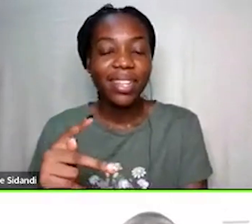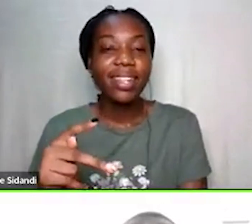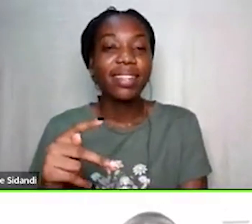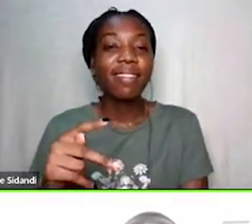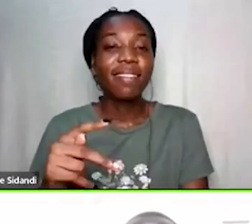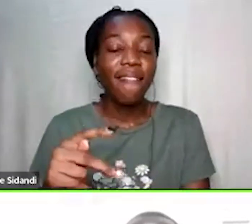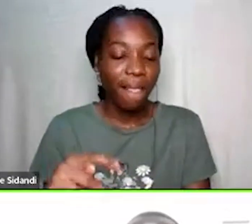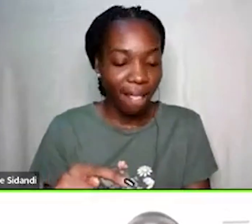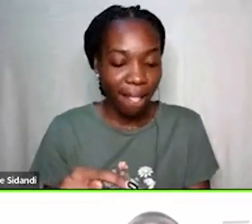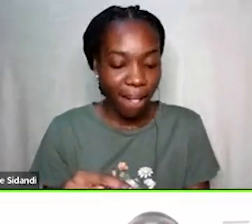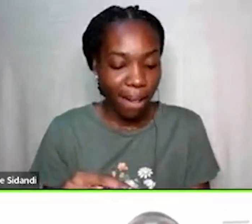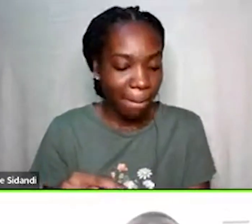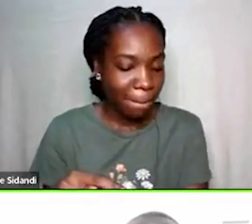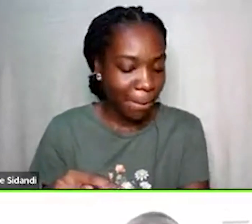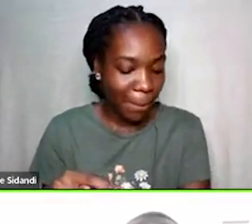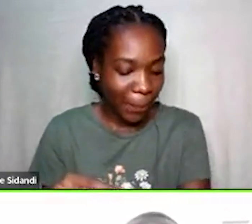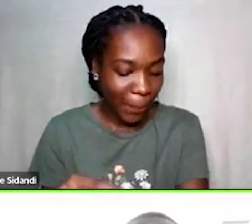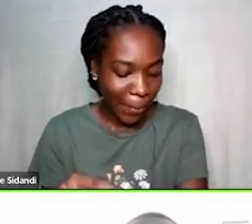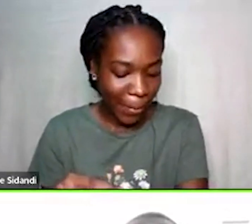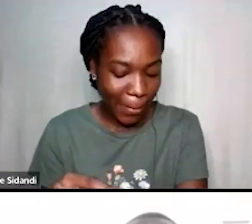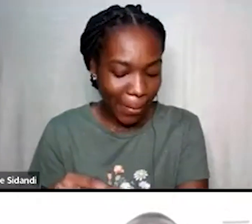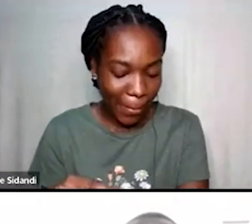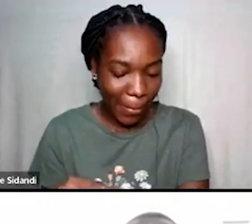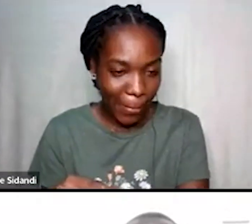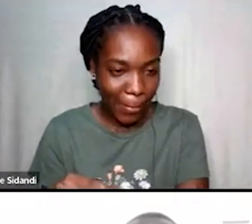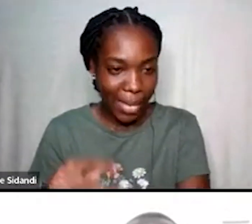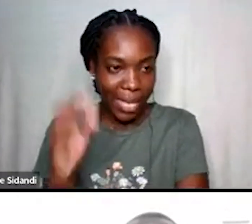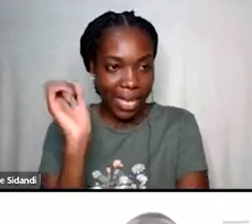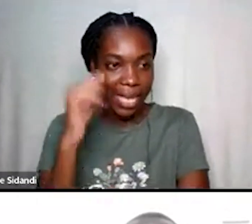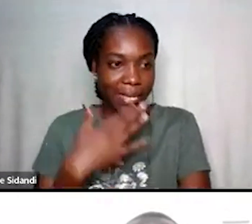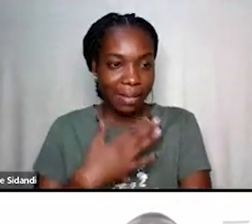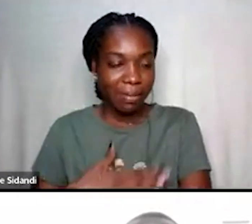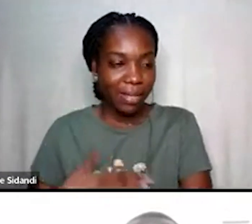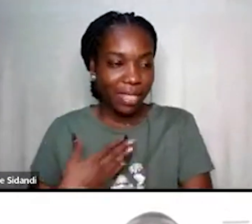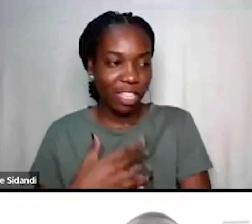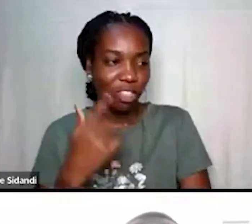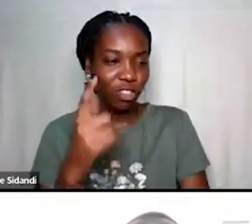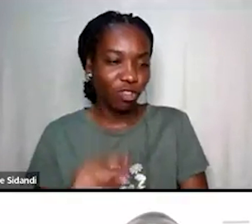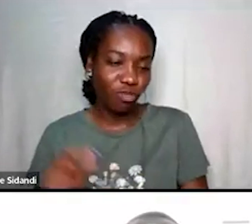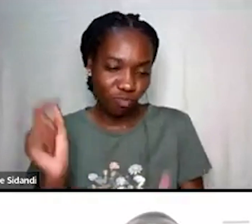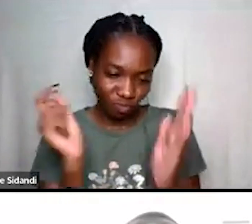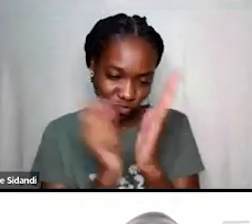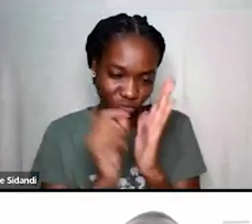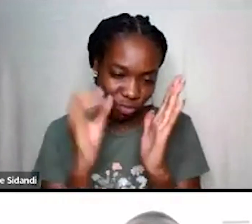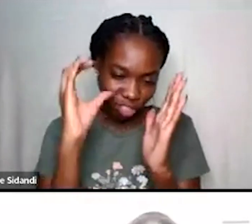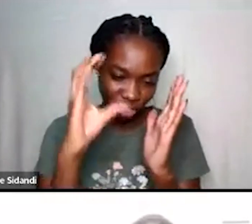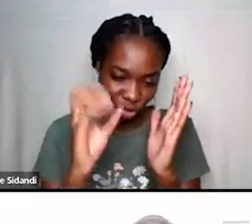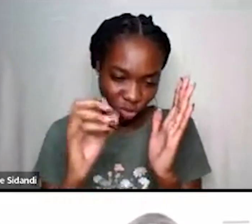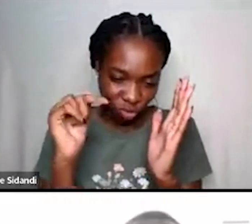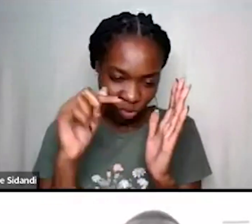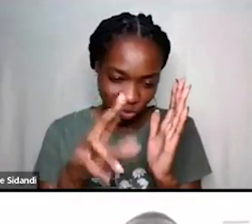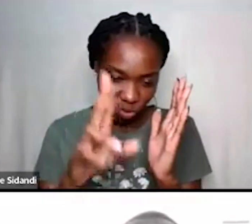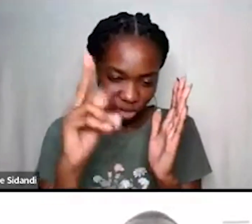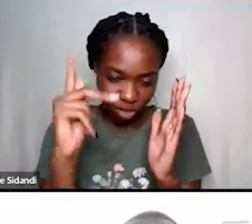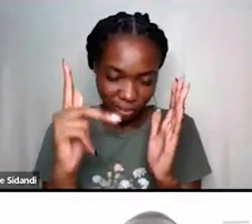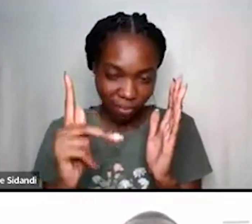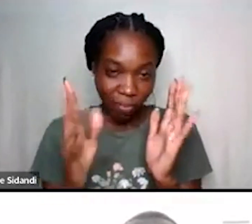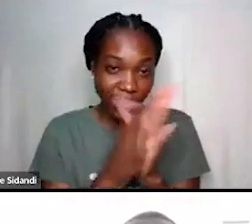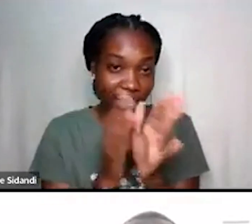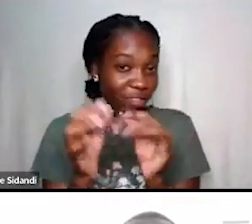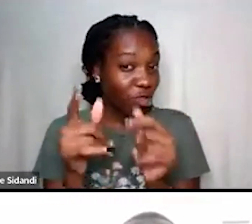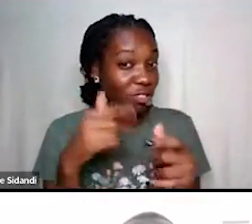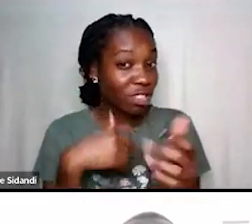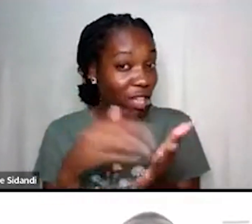Solutions Services.co.uk. Yes, please note it .co.uk. If you send us your